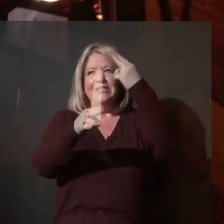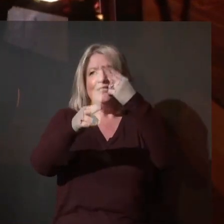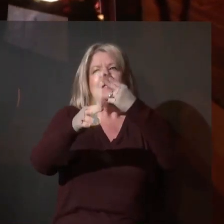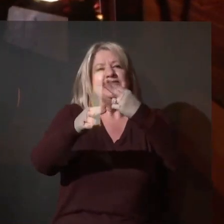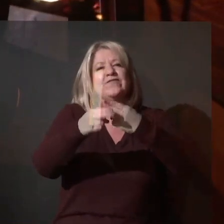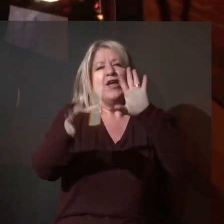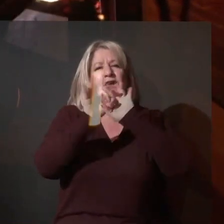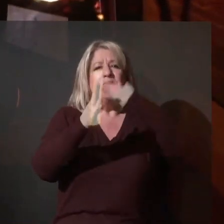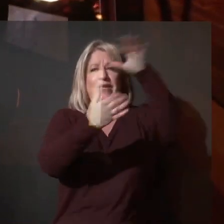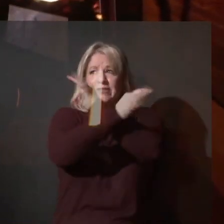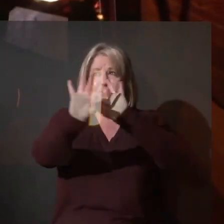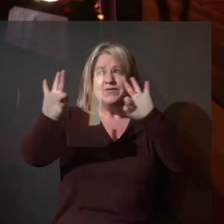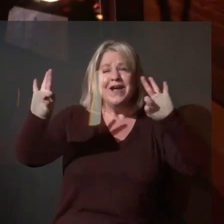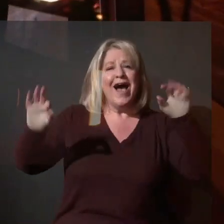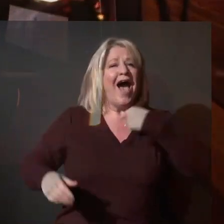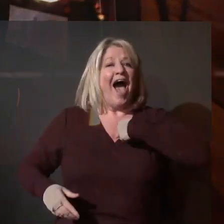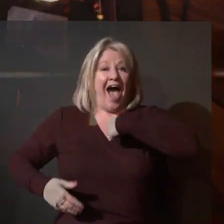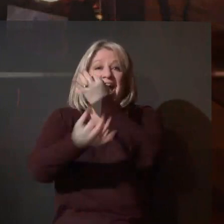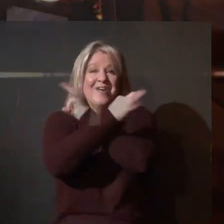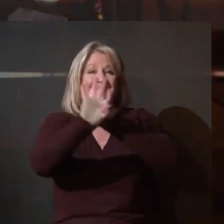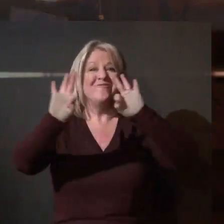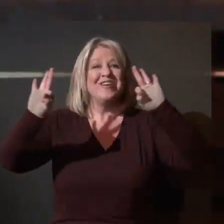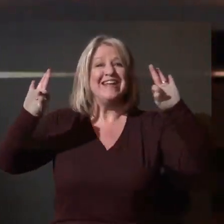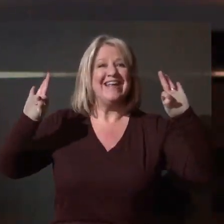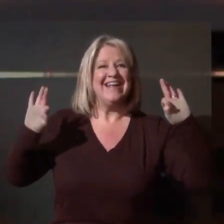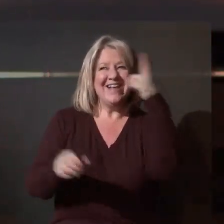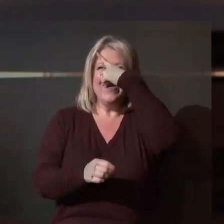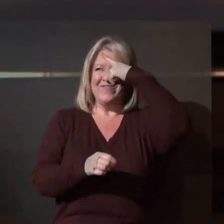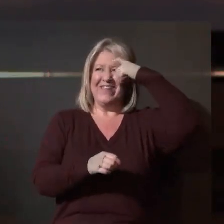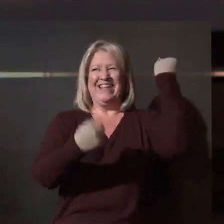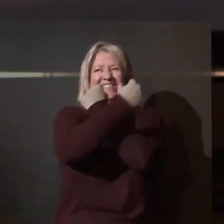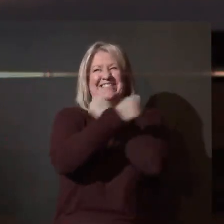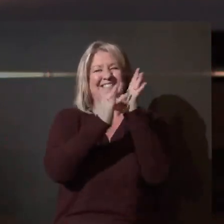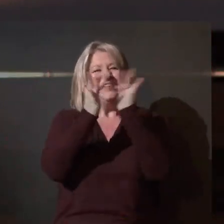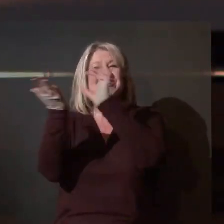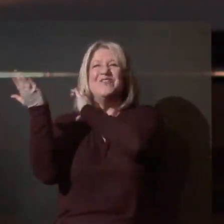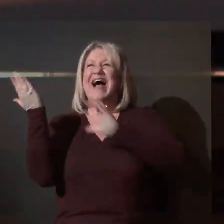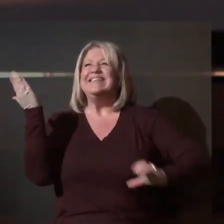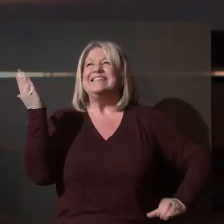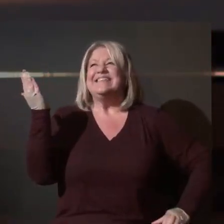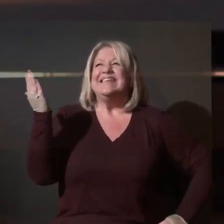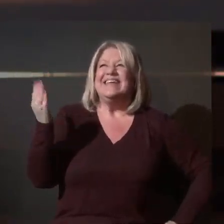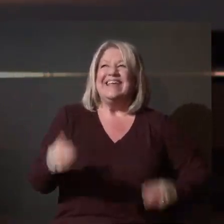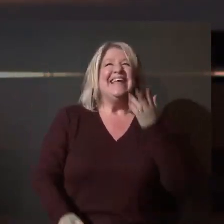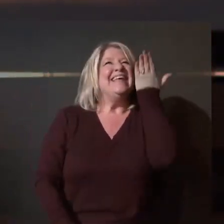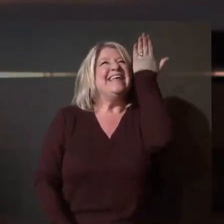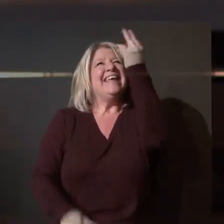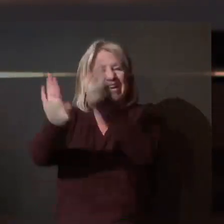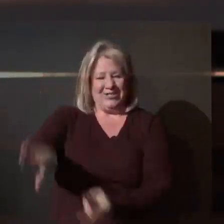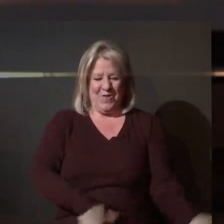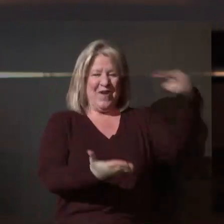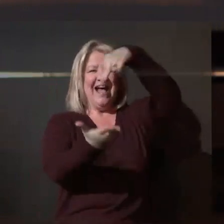name, in His freedom I am free. For the love of Jesus Christ,